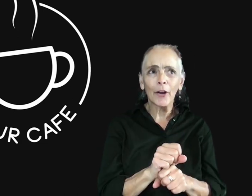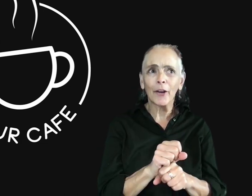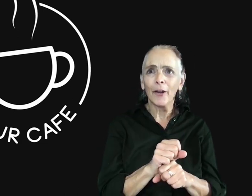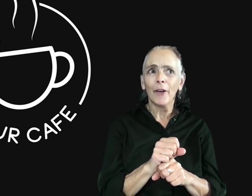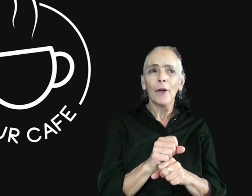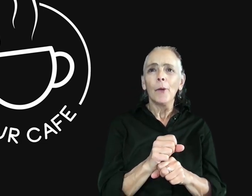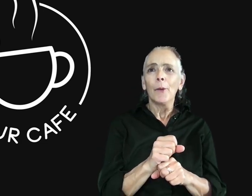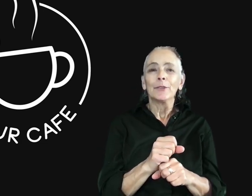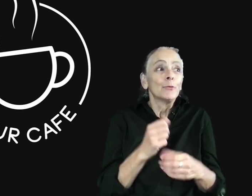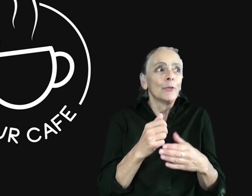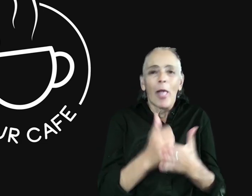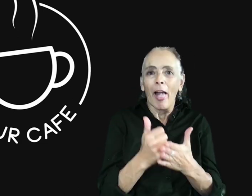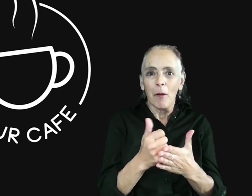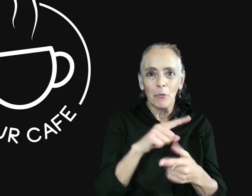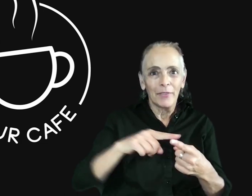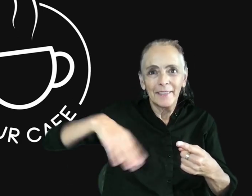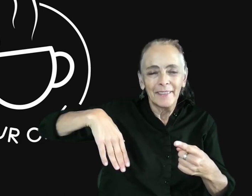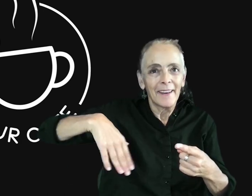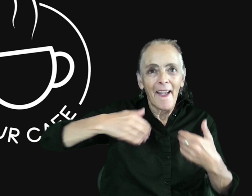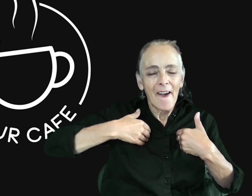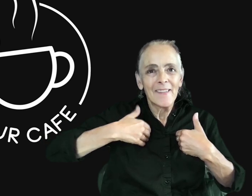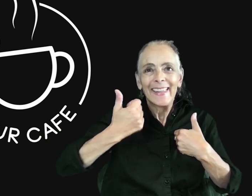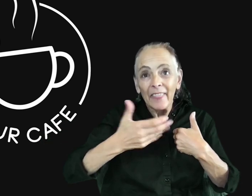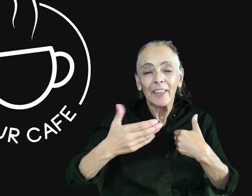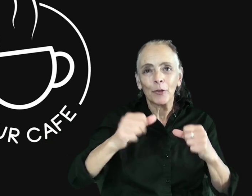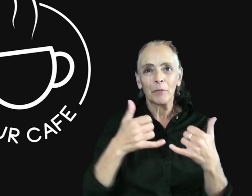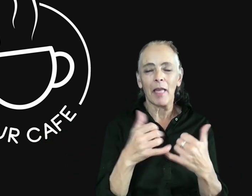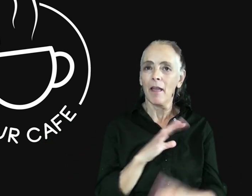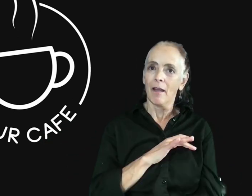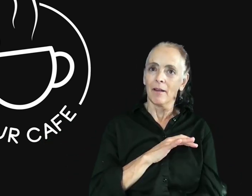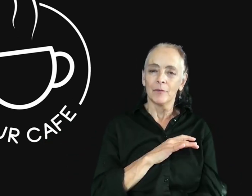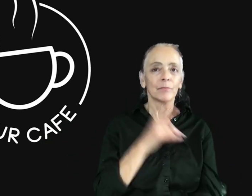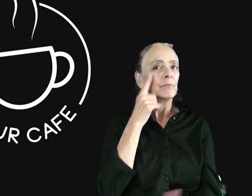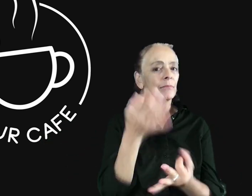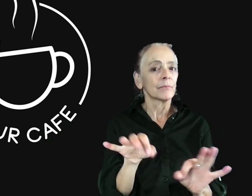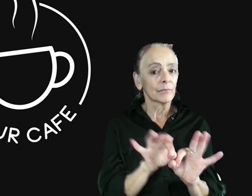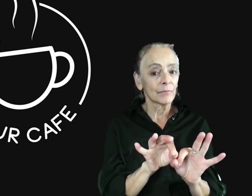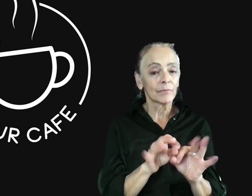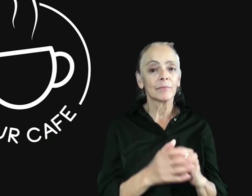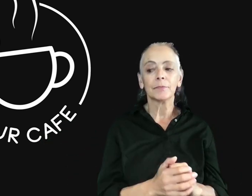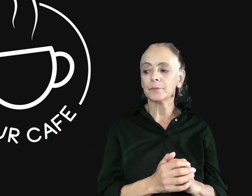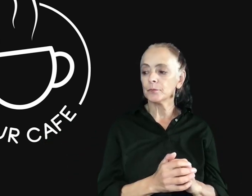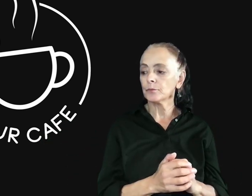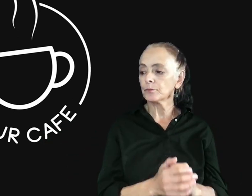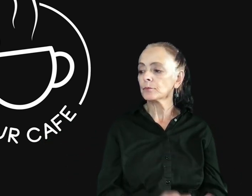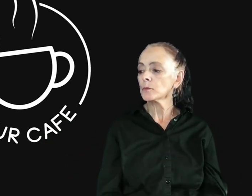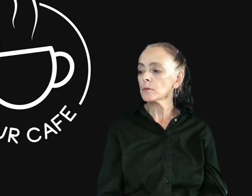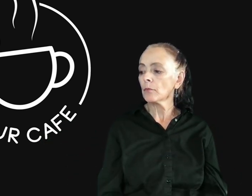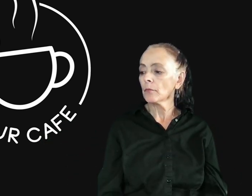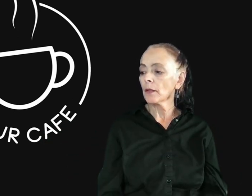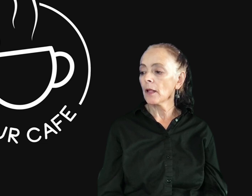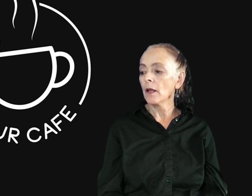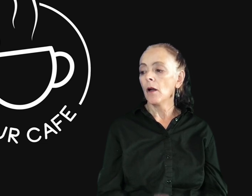don't even have something that you can play with right uh i think it's important because it's also uh i mean it also means